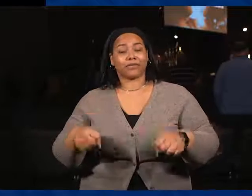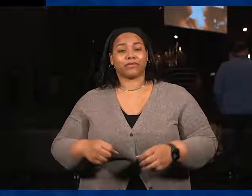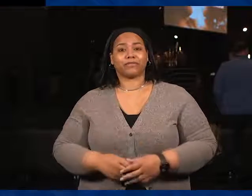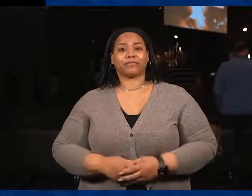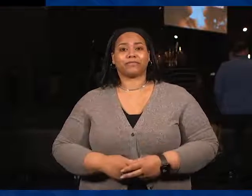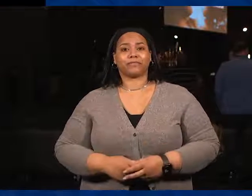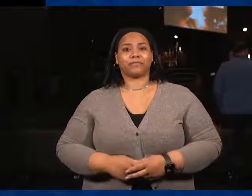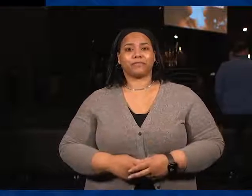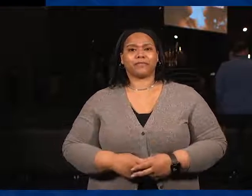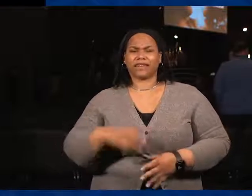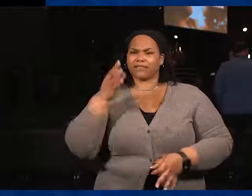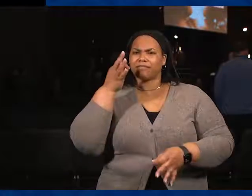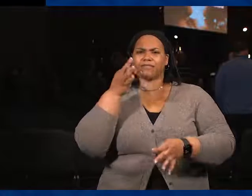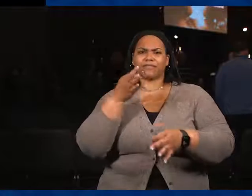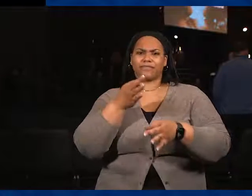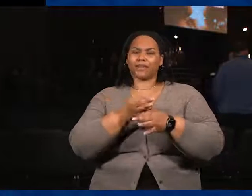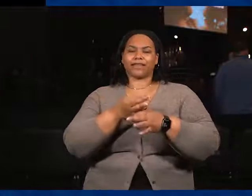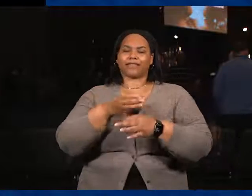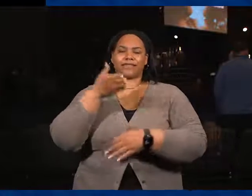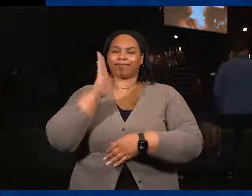by faith, God will not fail.